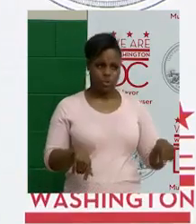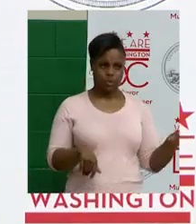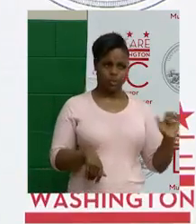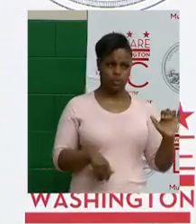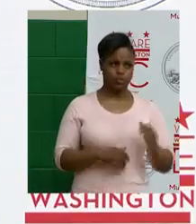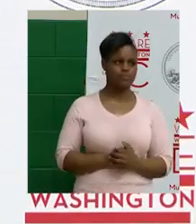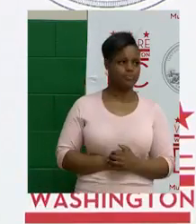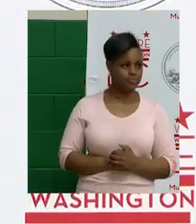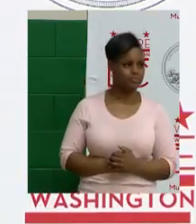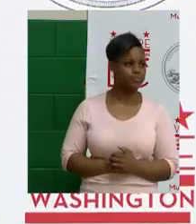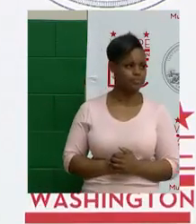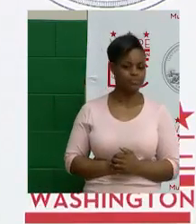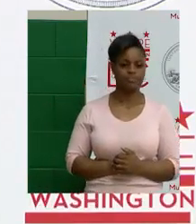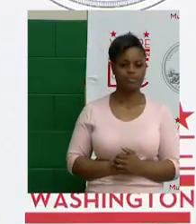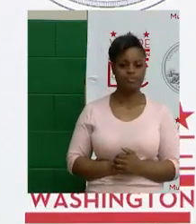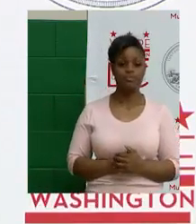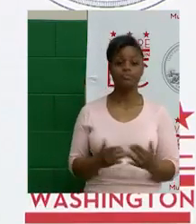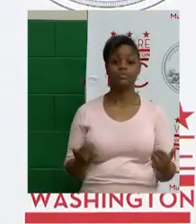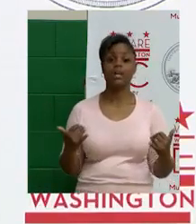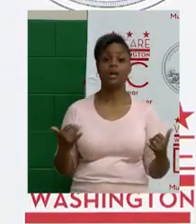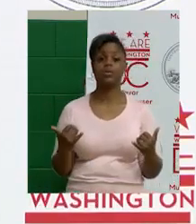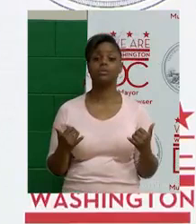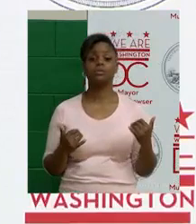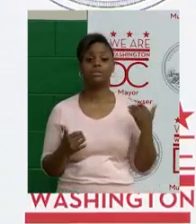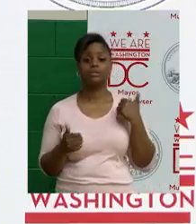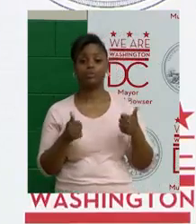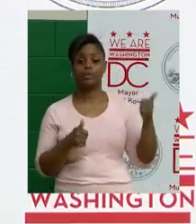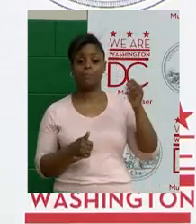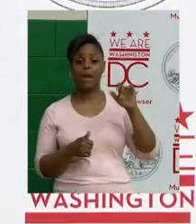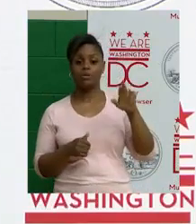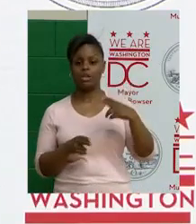mayor of Health and Human Services, or interim deputy mayor,